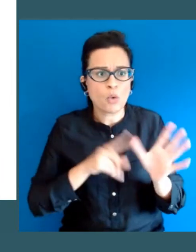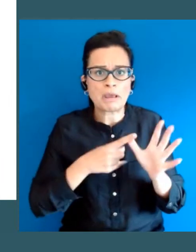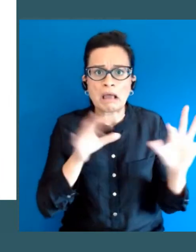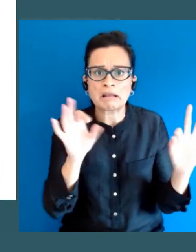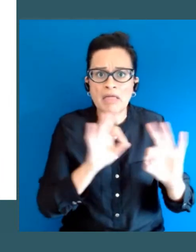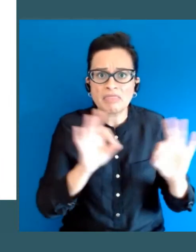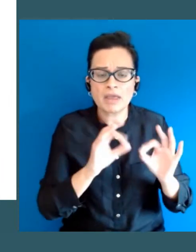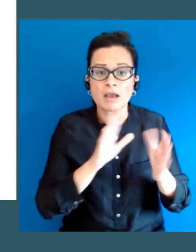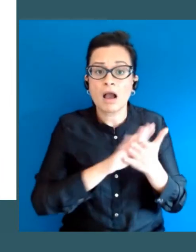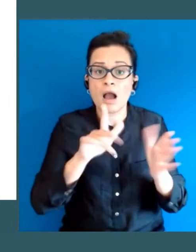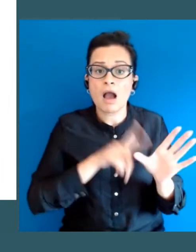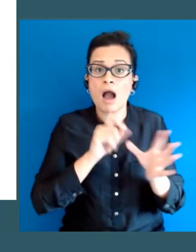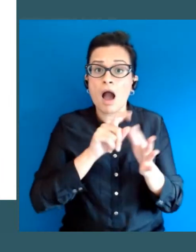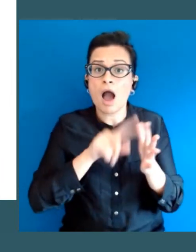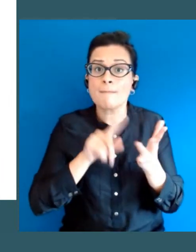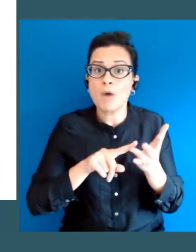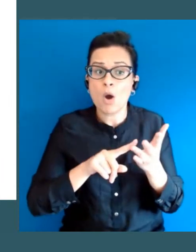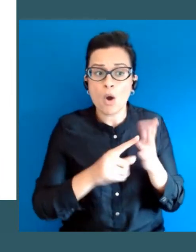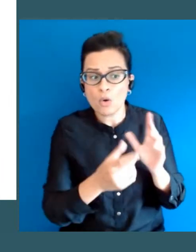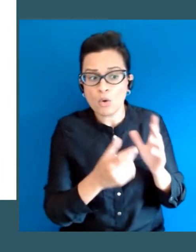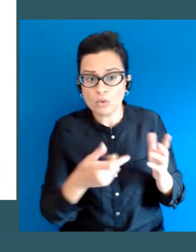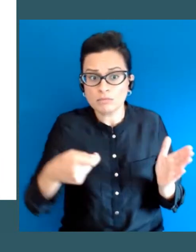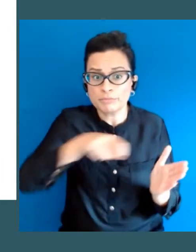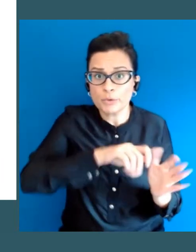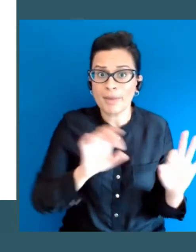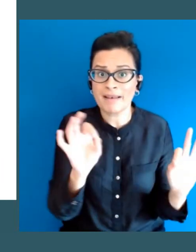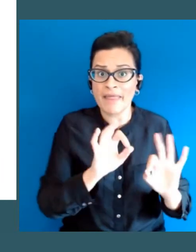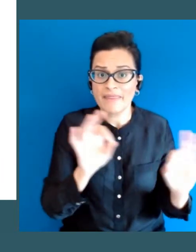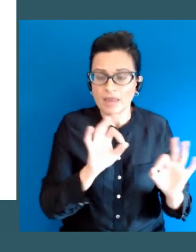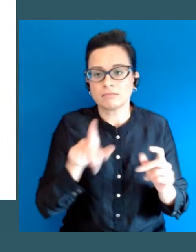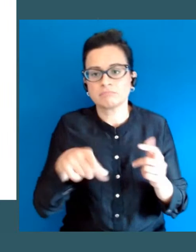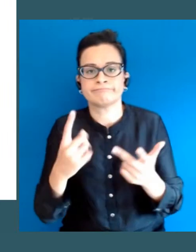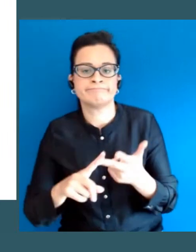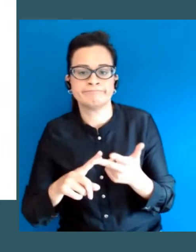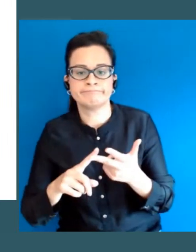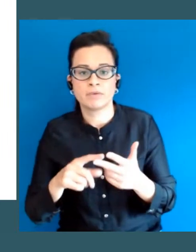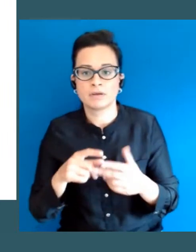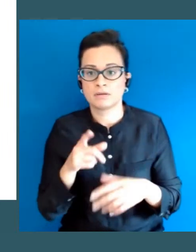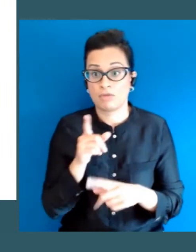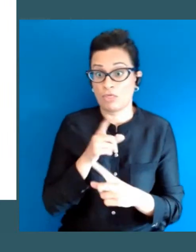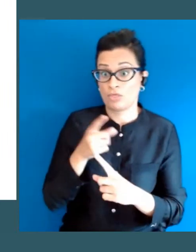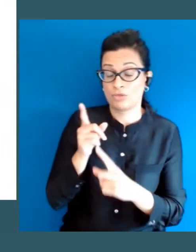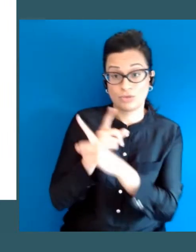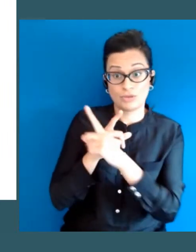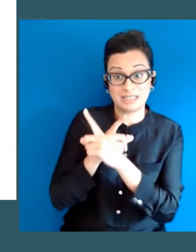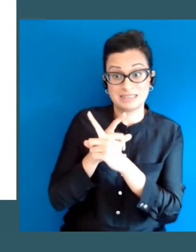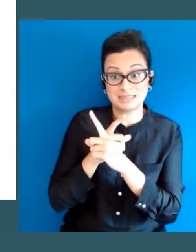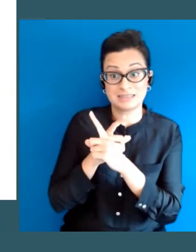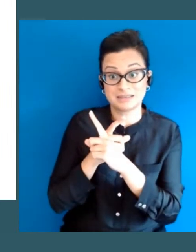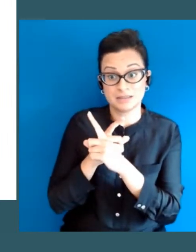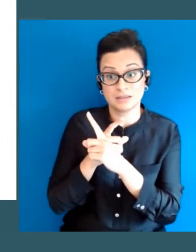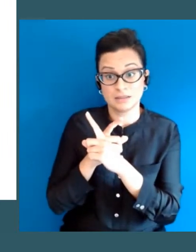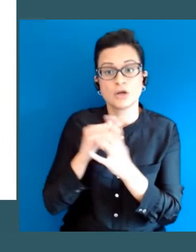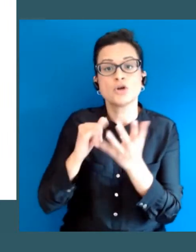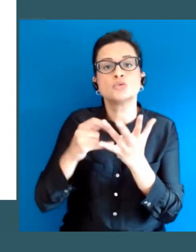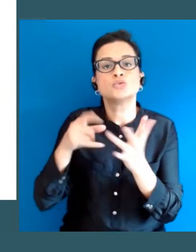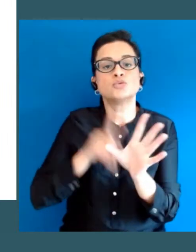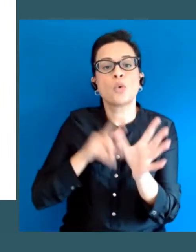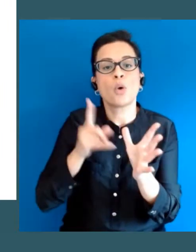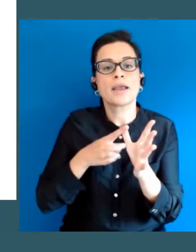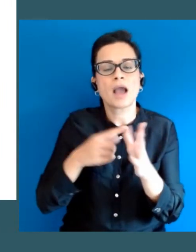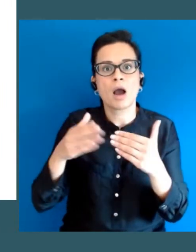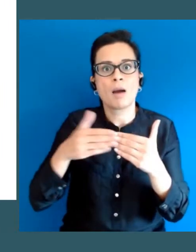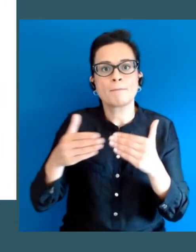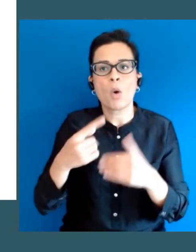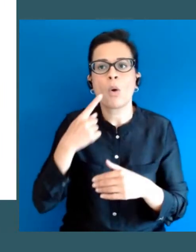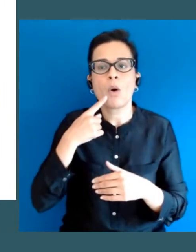formula isn't being taken. Because quite often these formulas tend to be, or soya formula does tend to be slightly more palatable in comparison